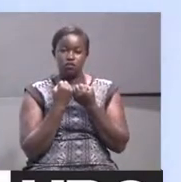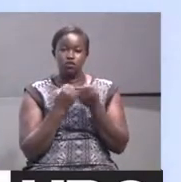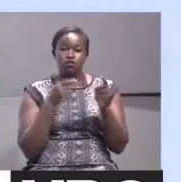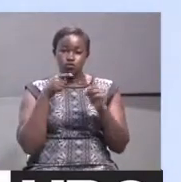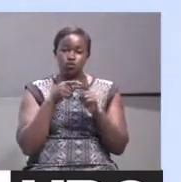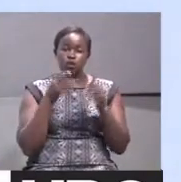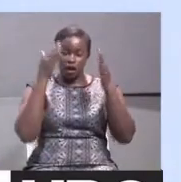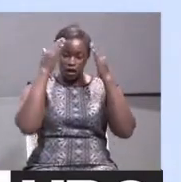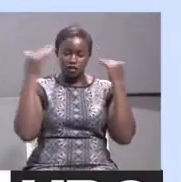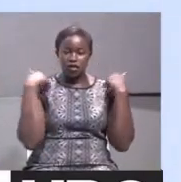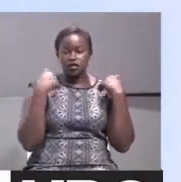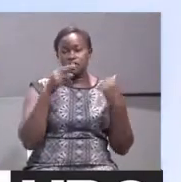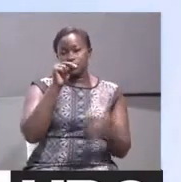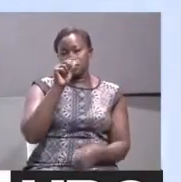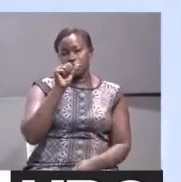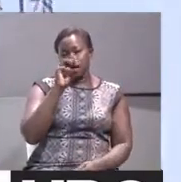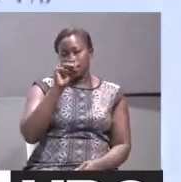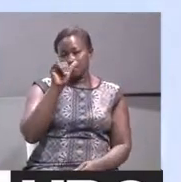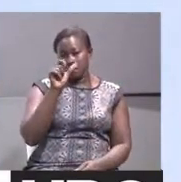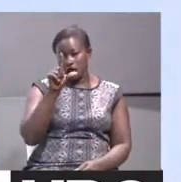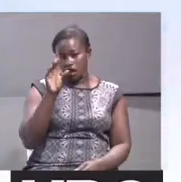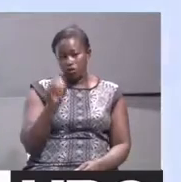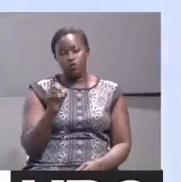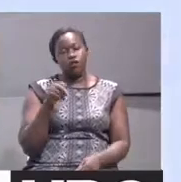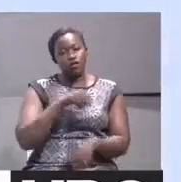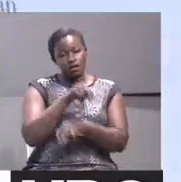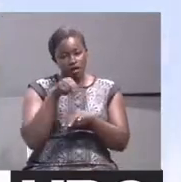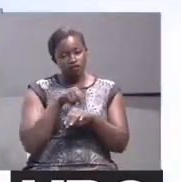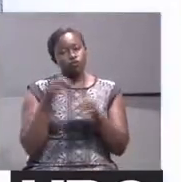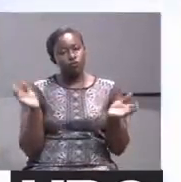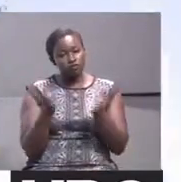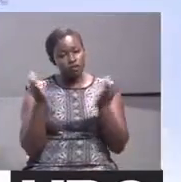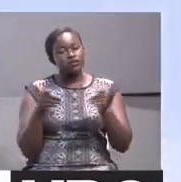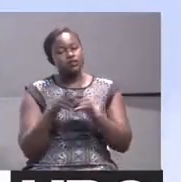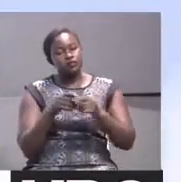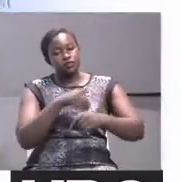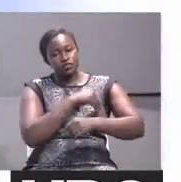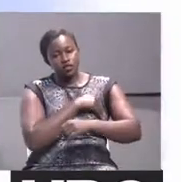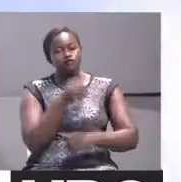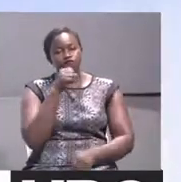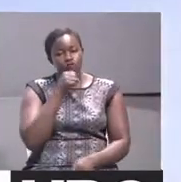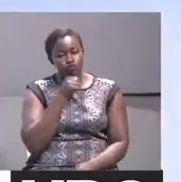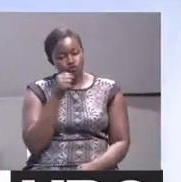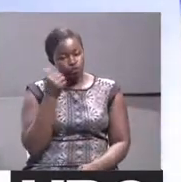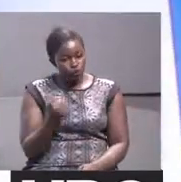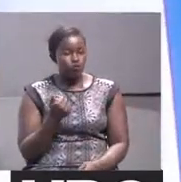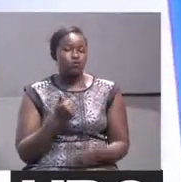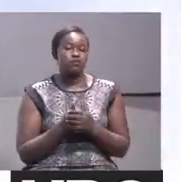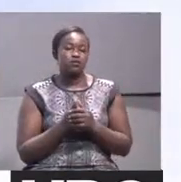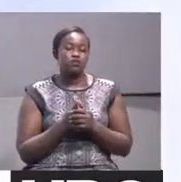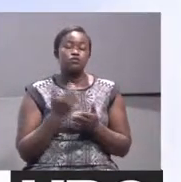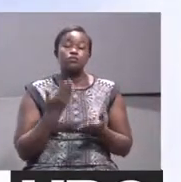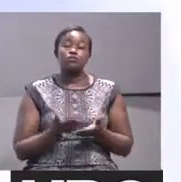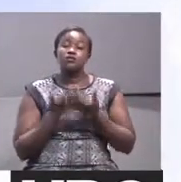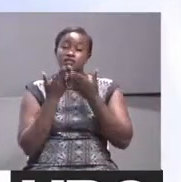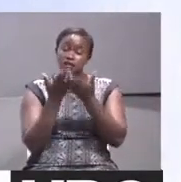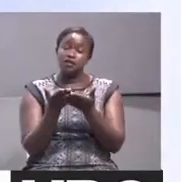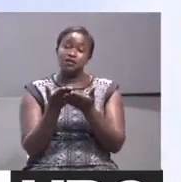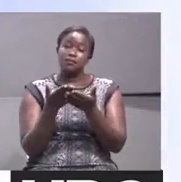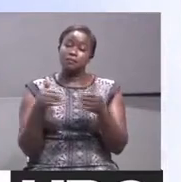Namialo, the national mobilizer, and Chief Muzukuru, to present the